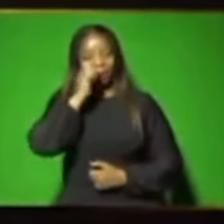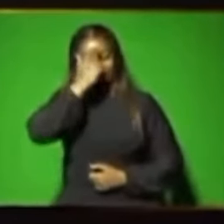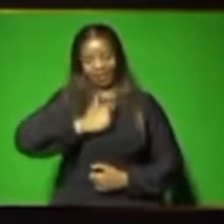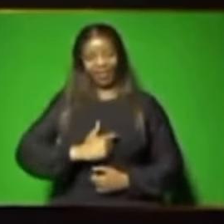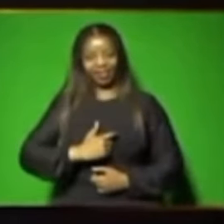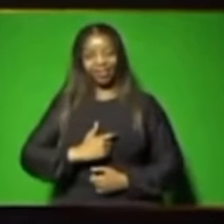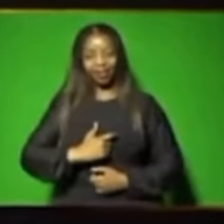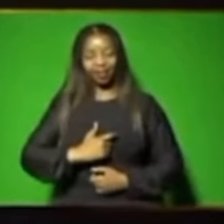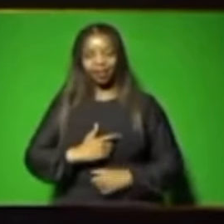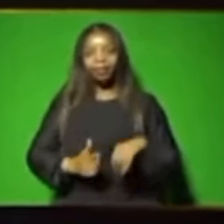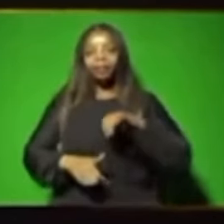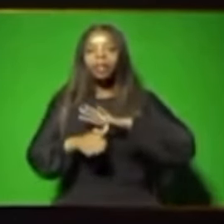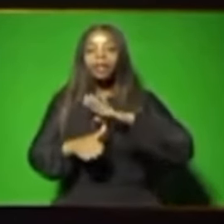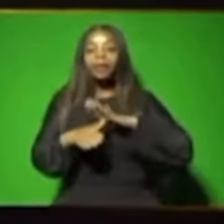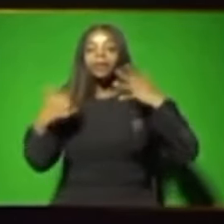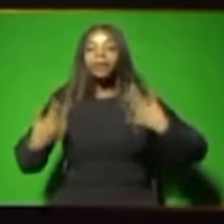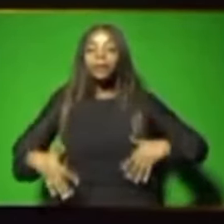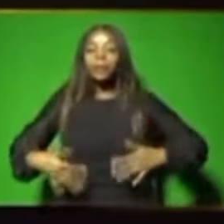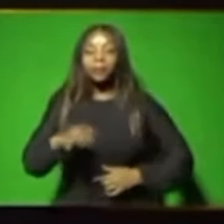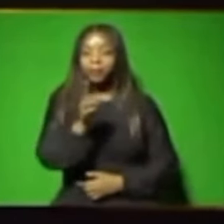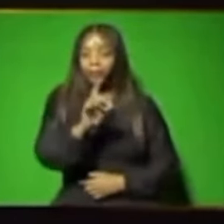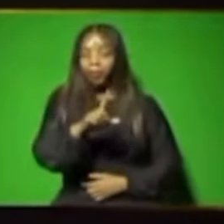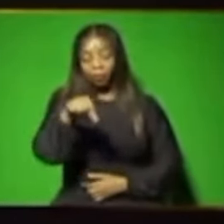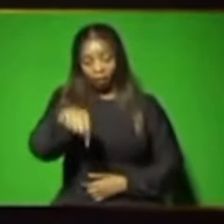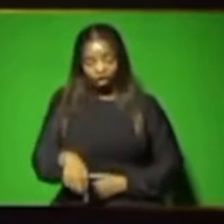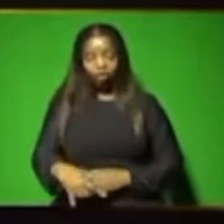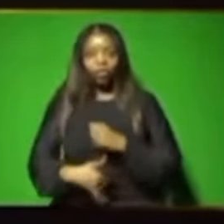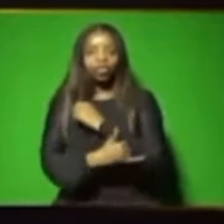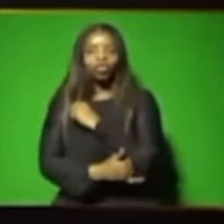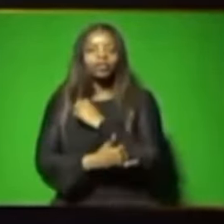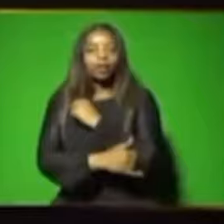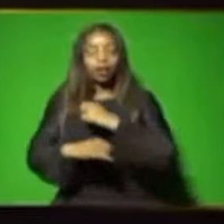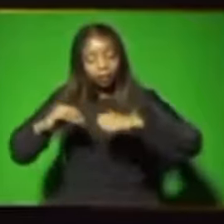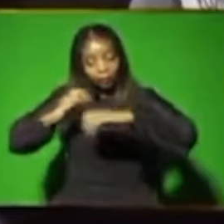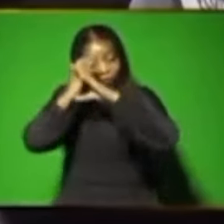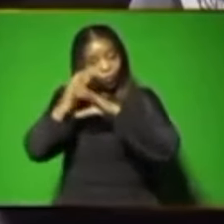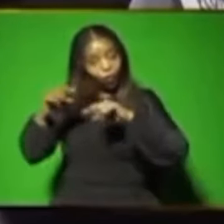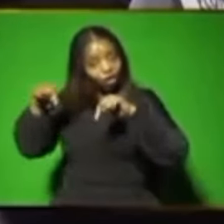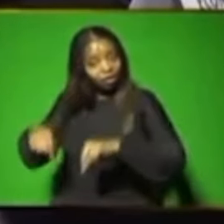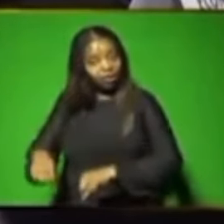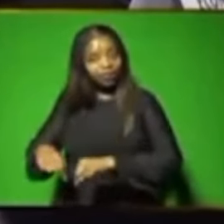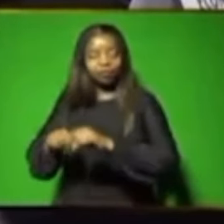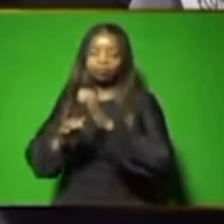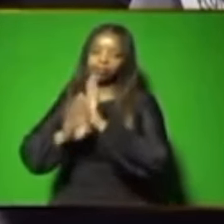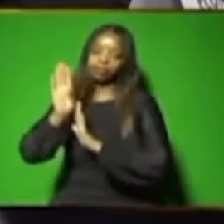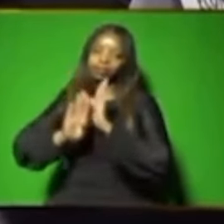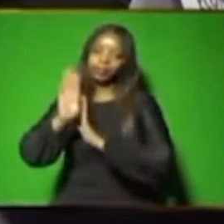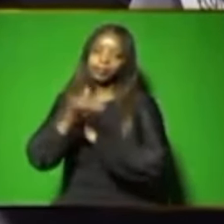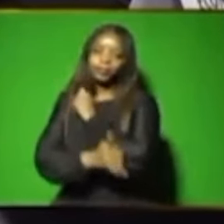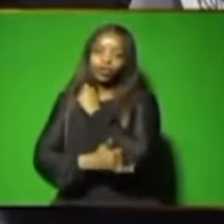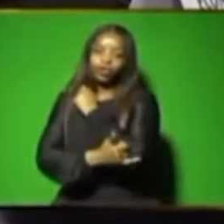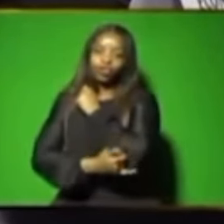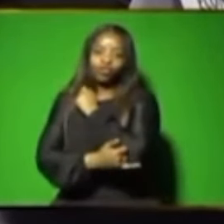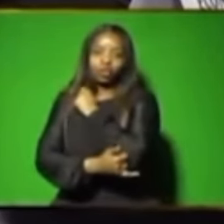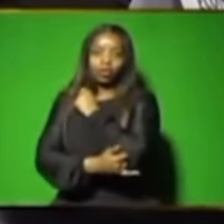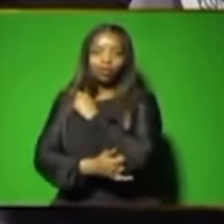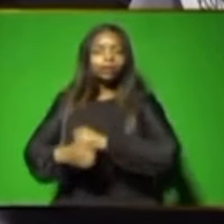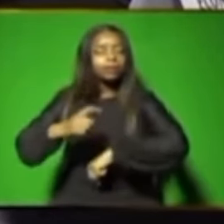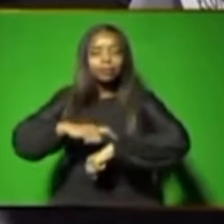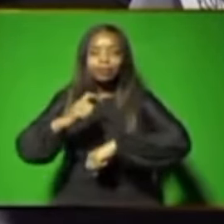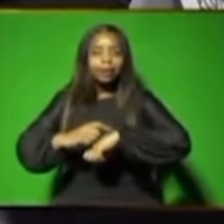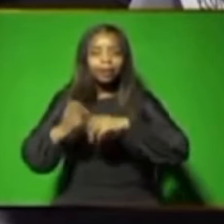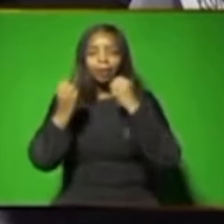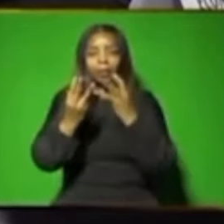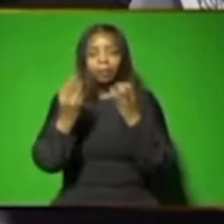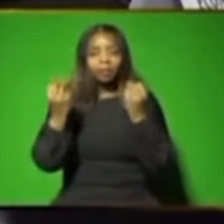important in building this country is to play the ball of development. You spend a lot of time talking